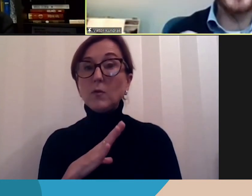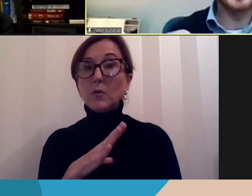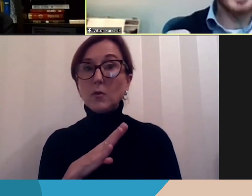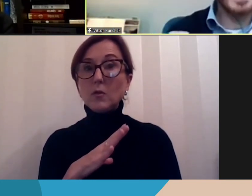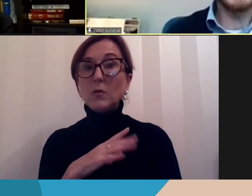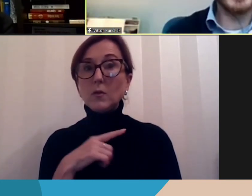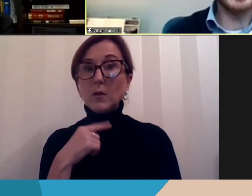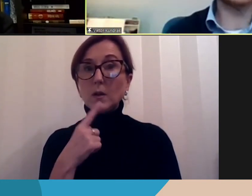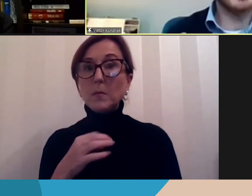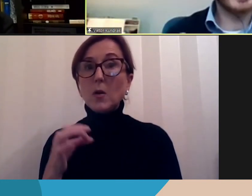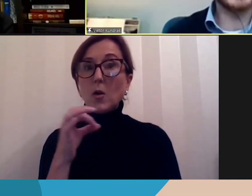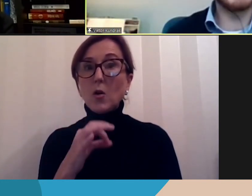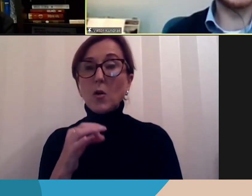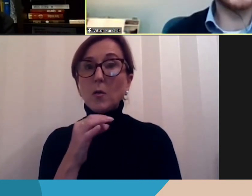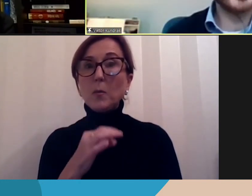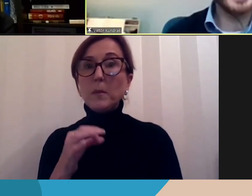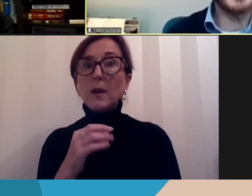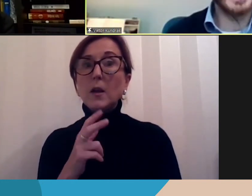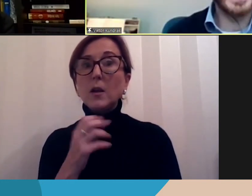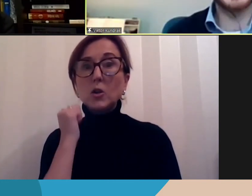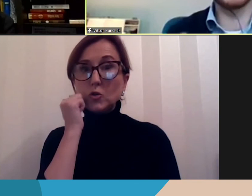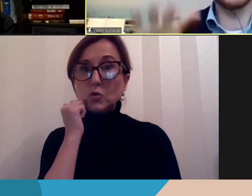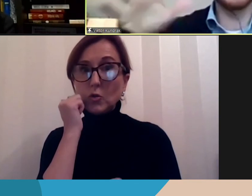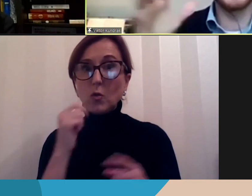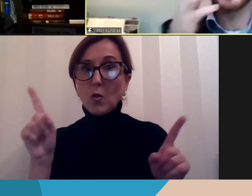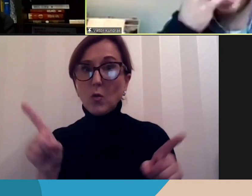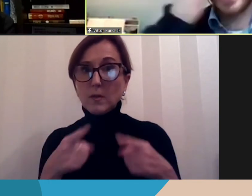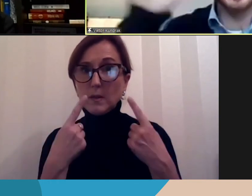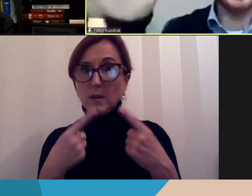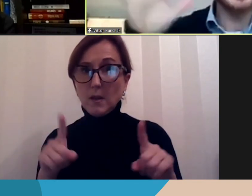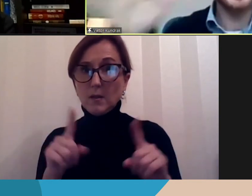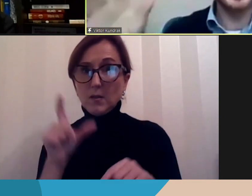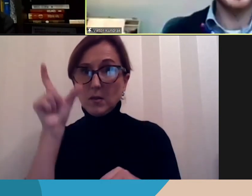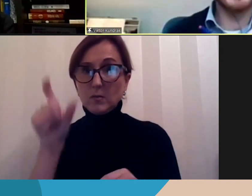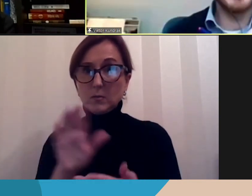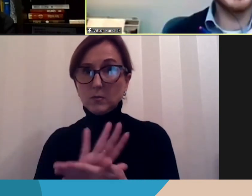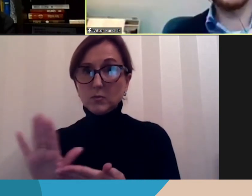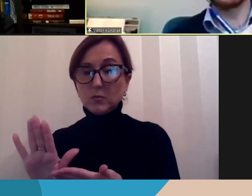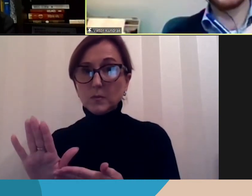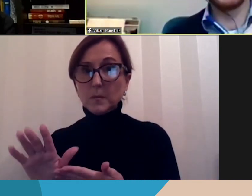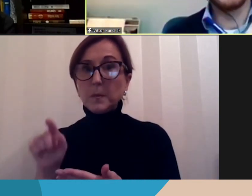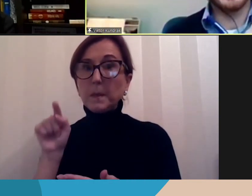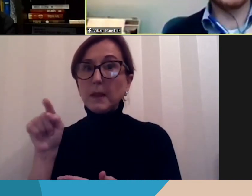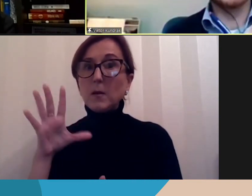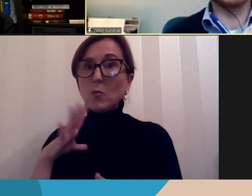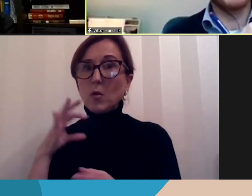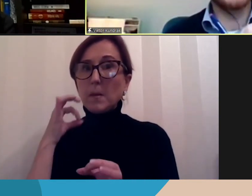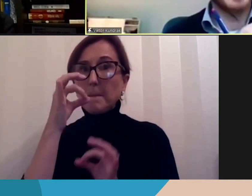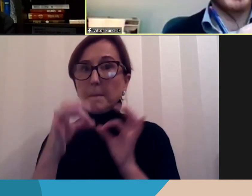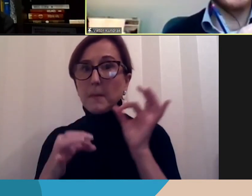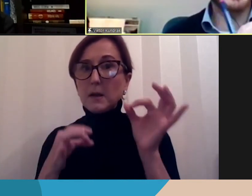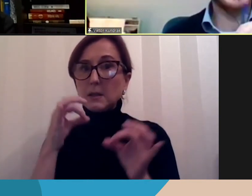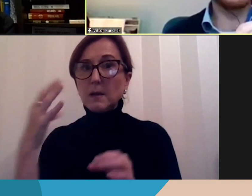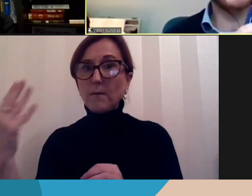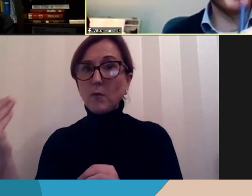very strong opinion against, let's say, a neo-Nazi band. and got